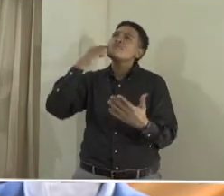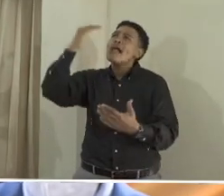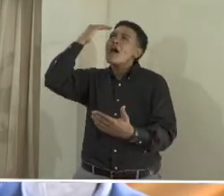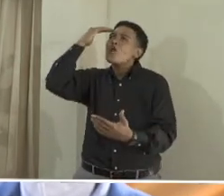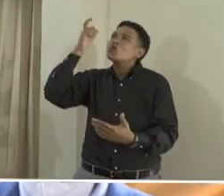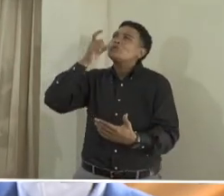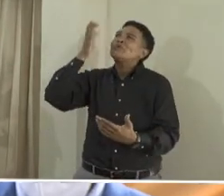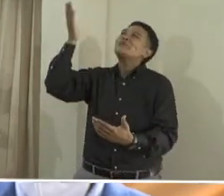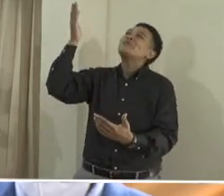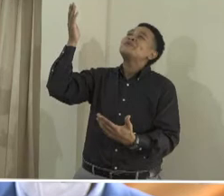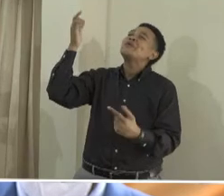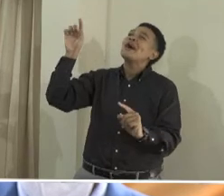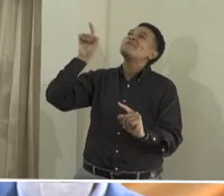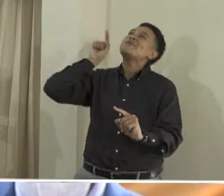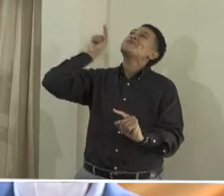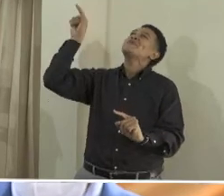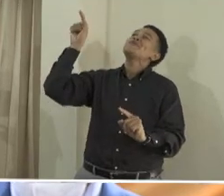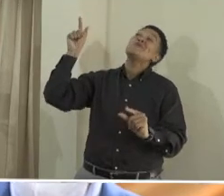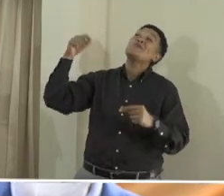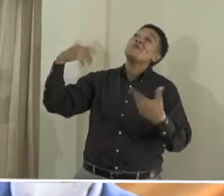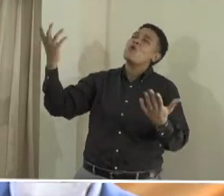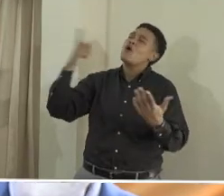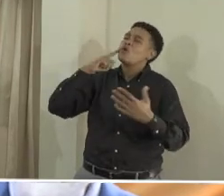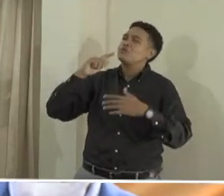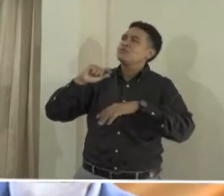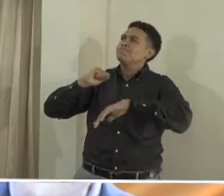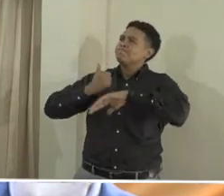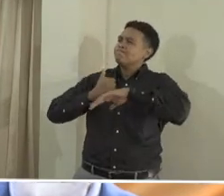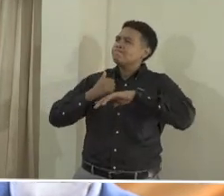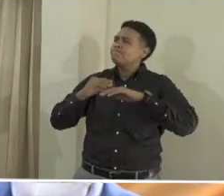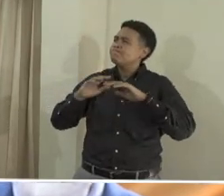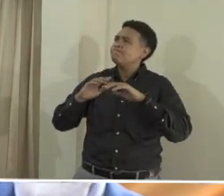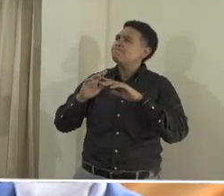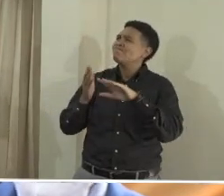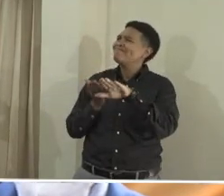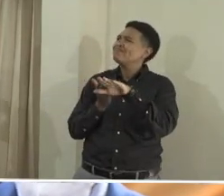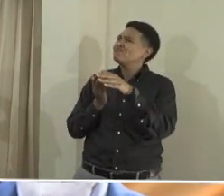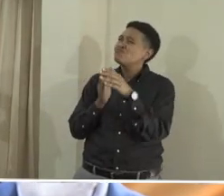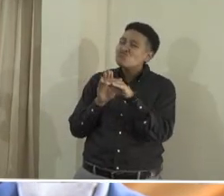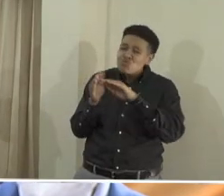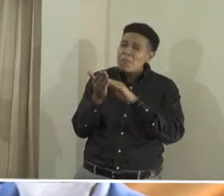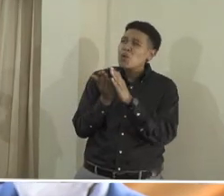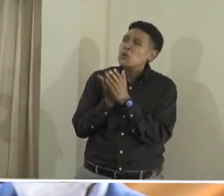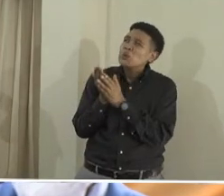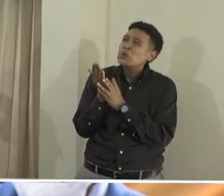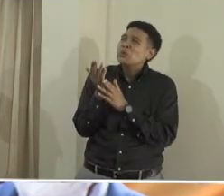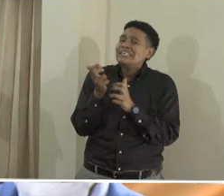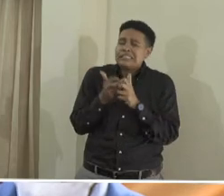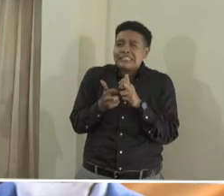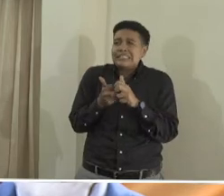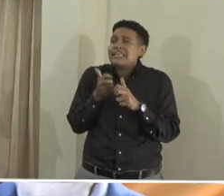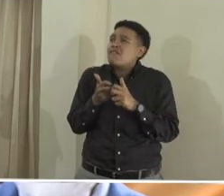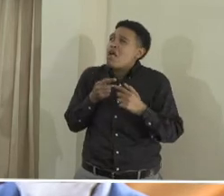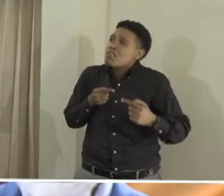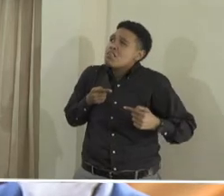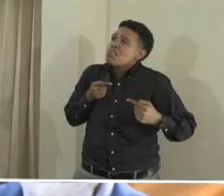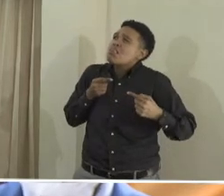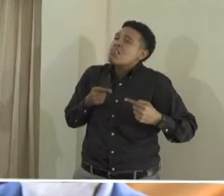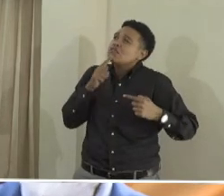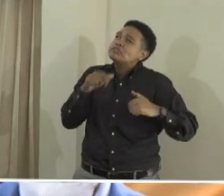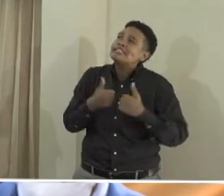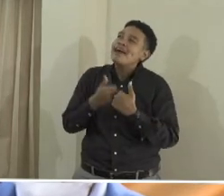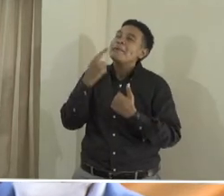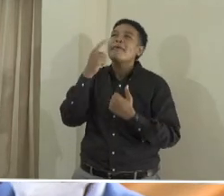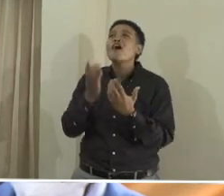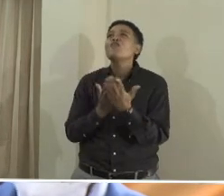acknowledge you that you have brought us, oh God, through difficulties, through